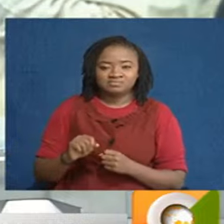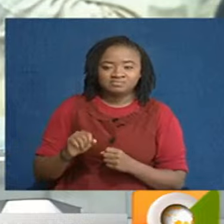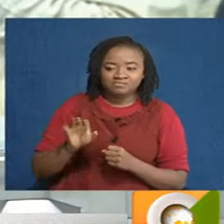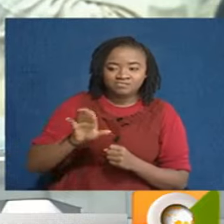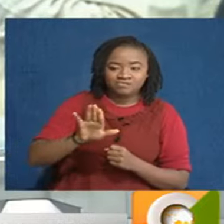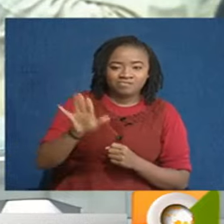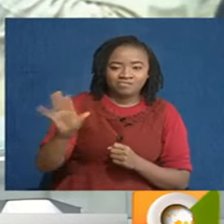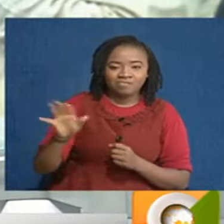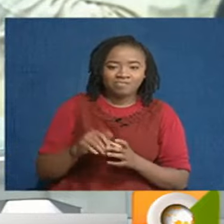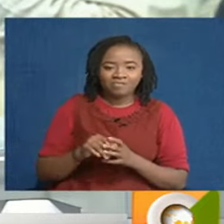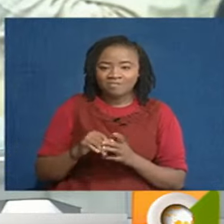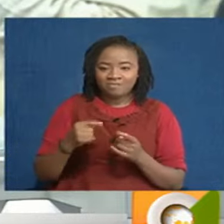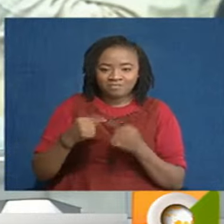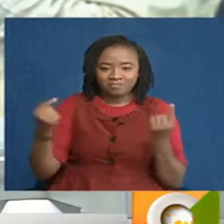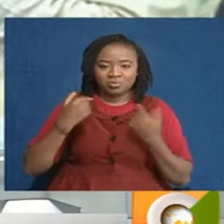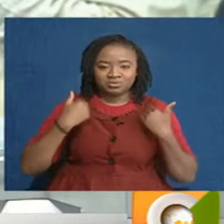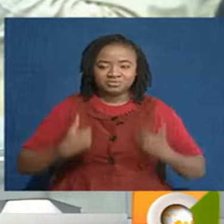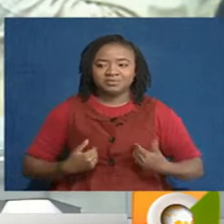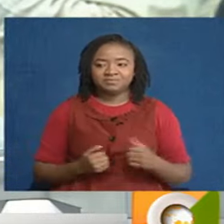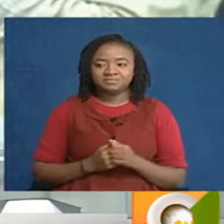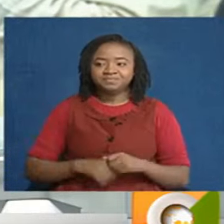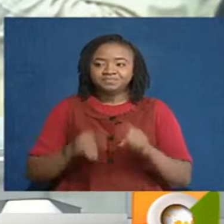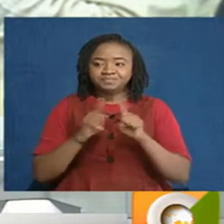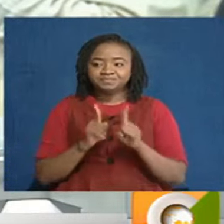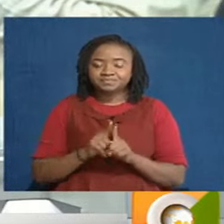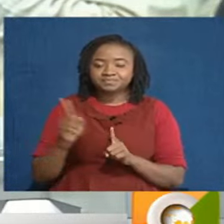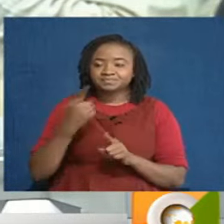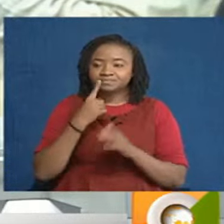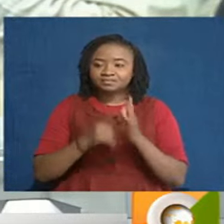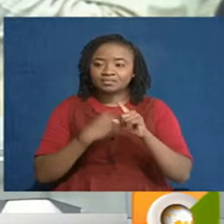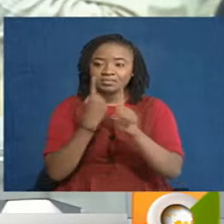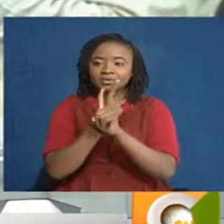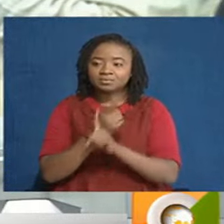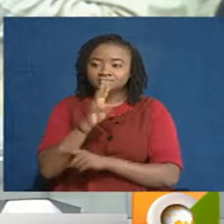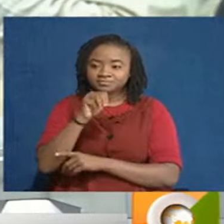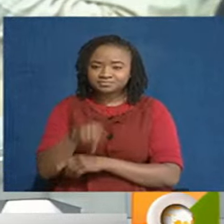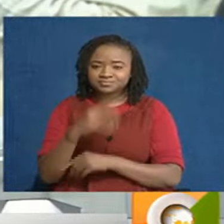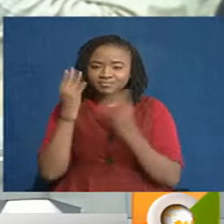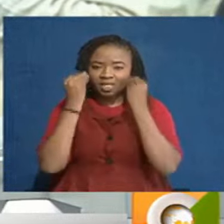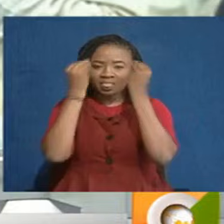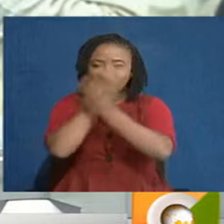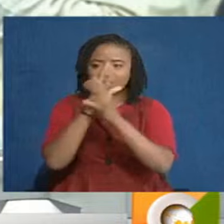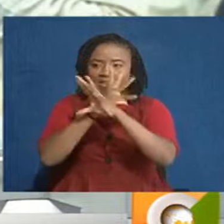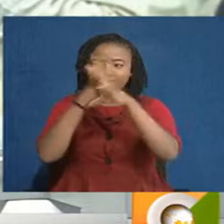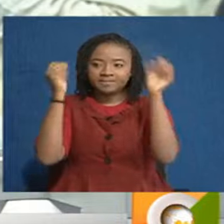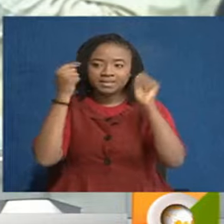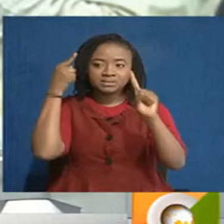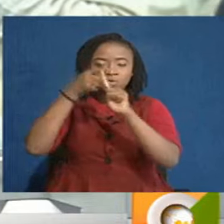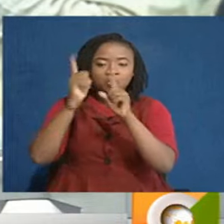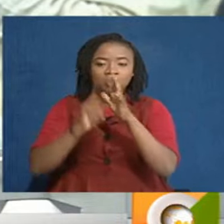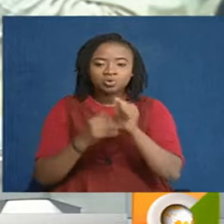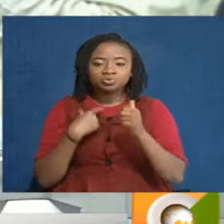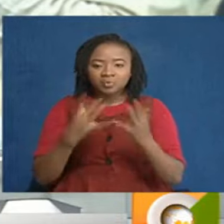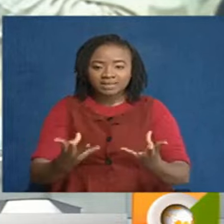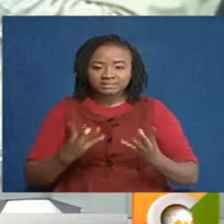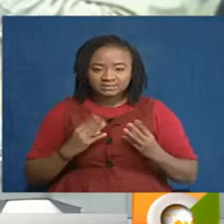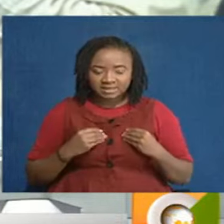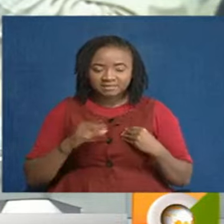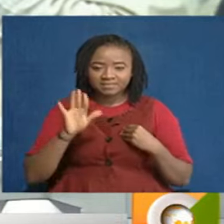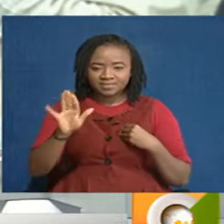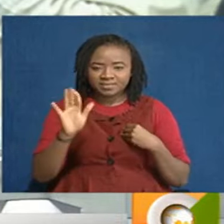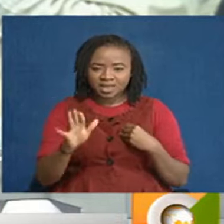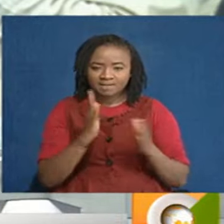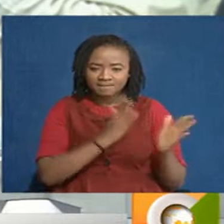rallies, further accused the members of Parliament of misleading the President to accept their impeachment push that is expected to be tabled